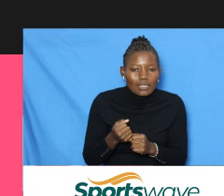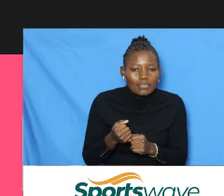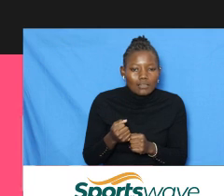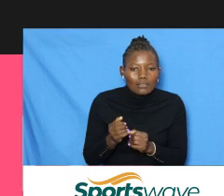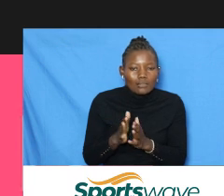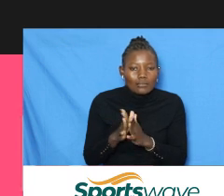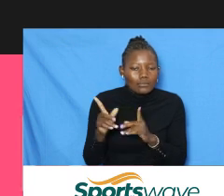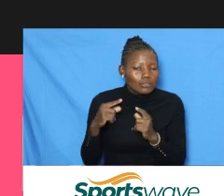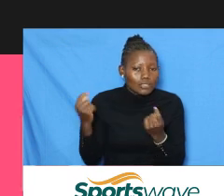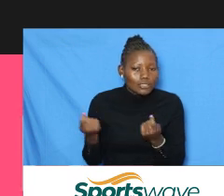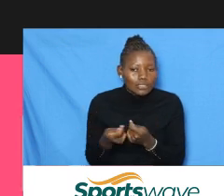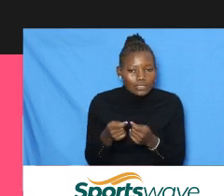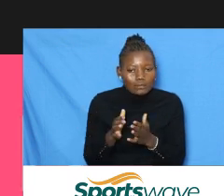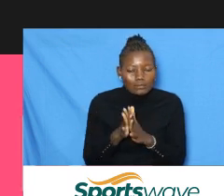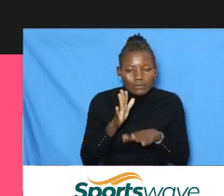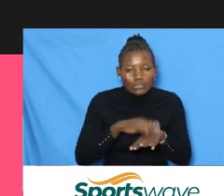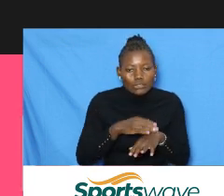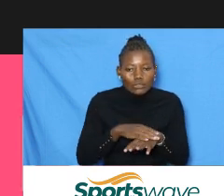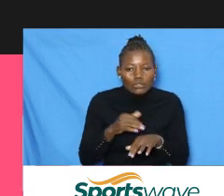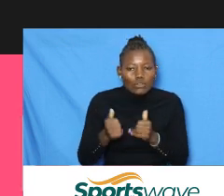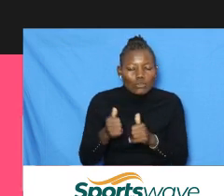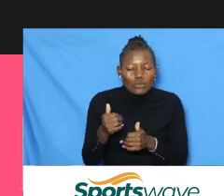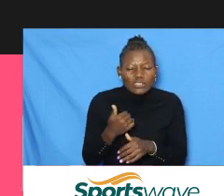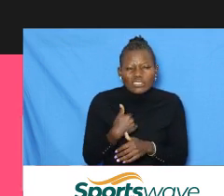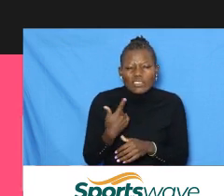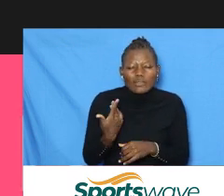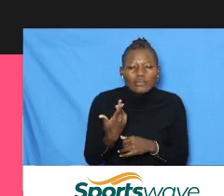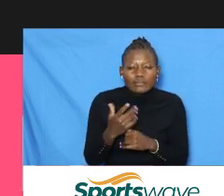Now, elite team is a team that consists of